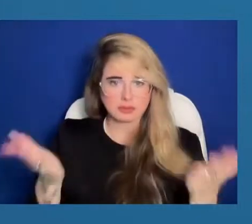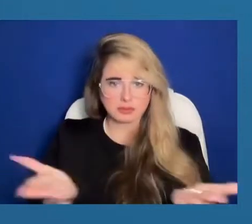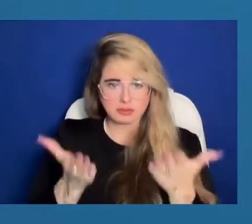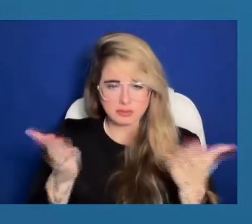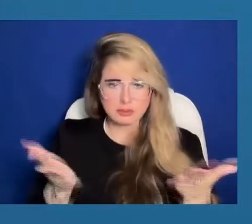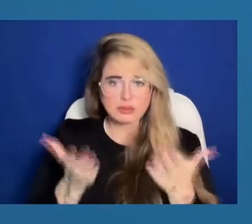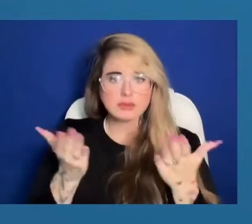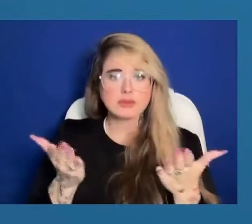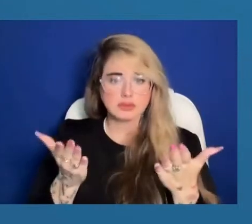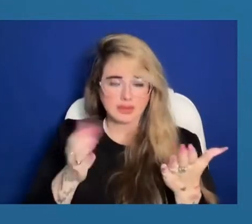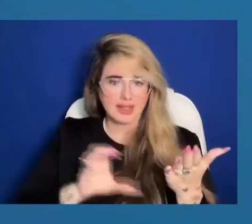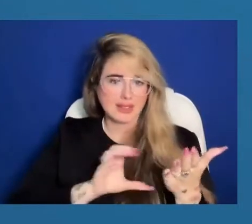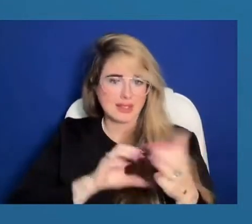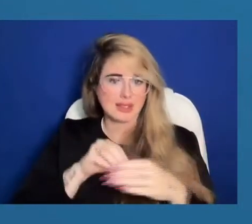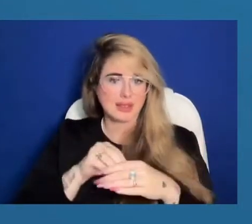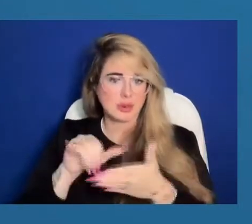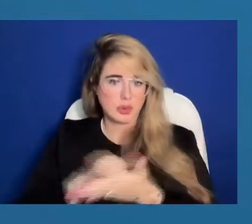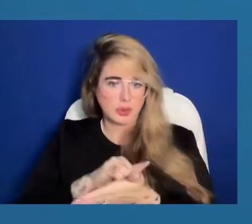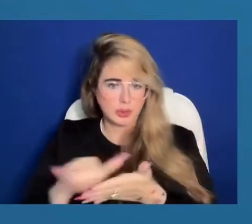citizens of this New York.